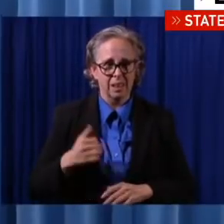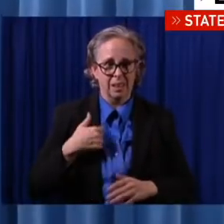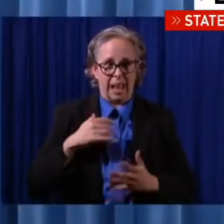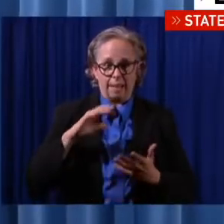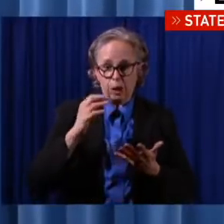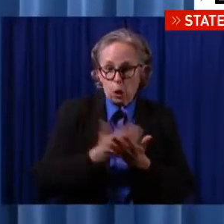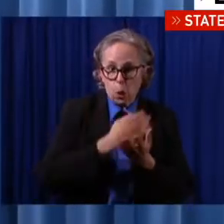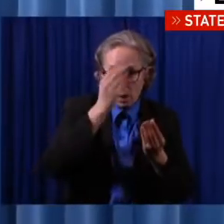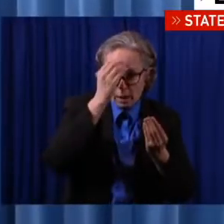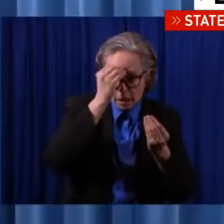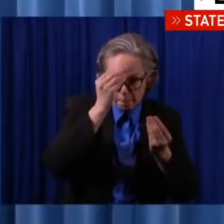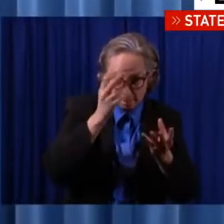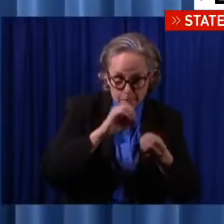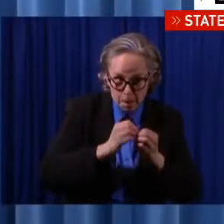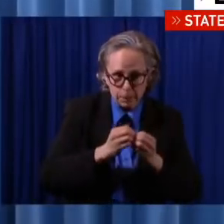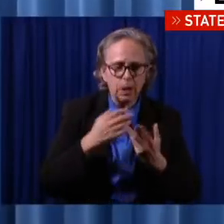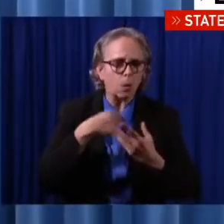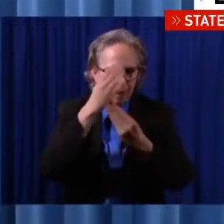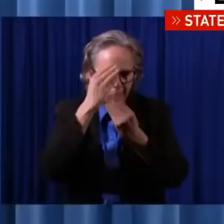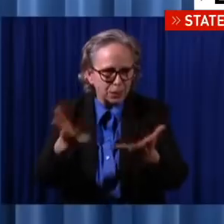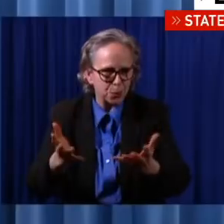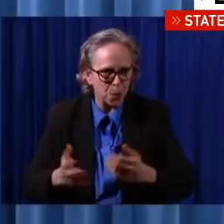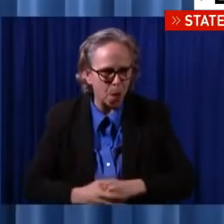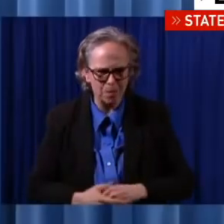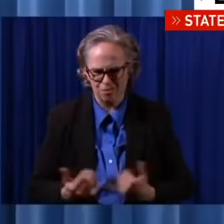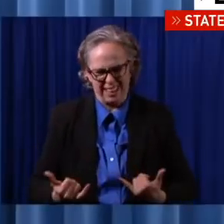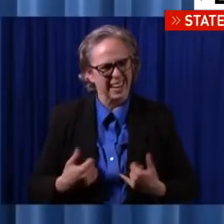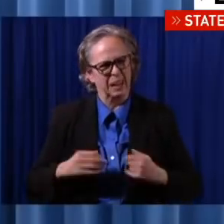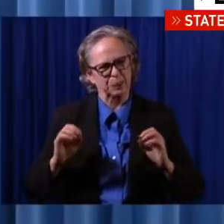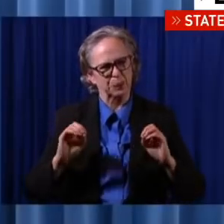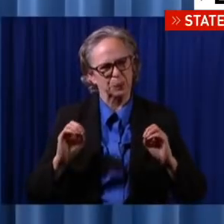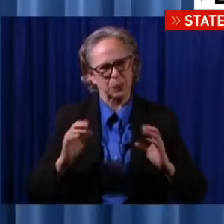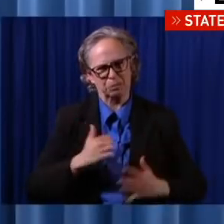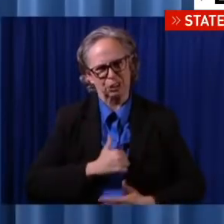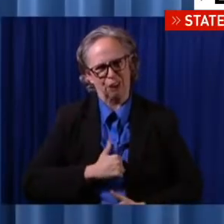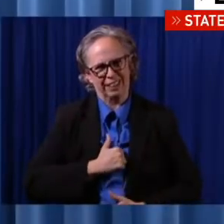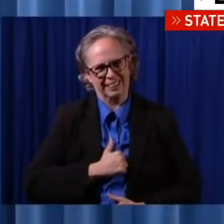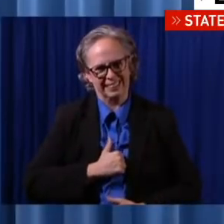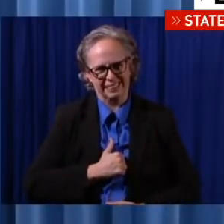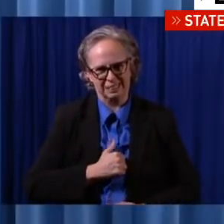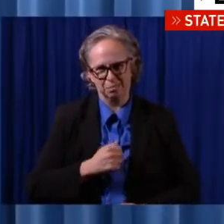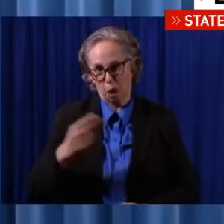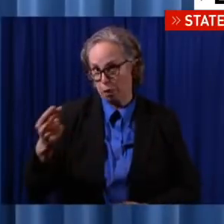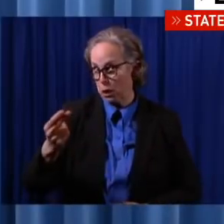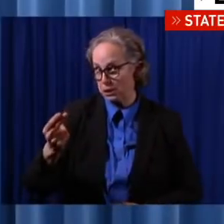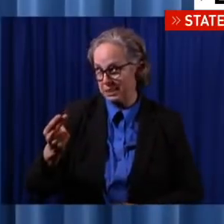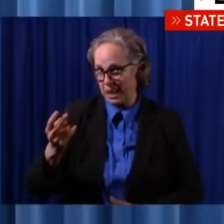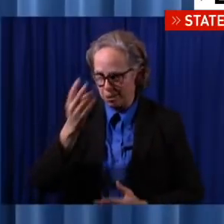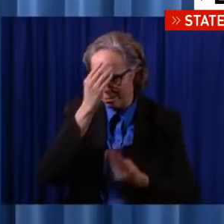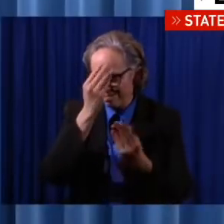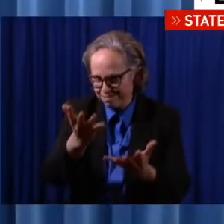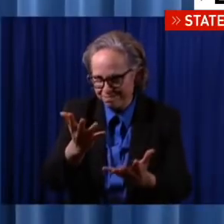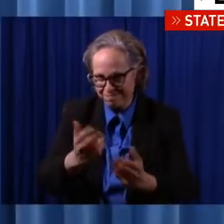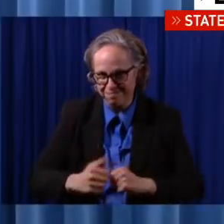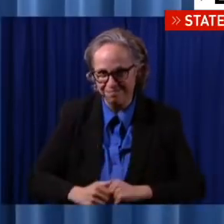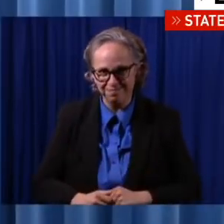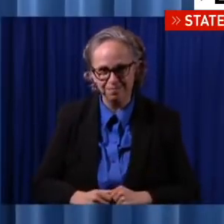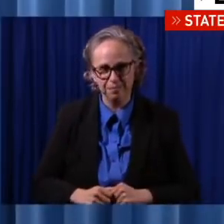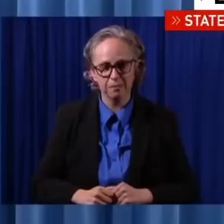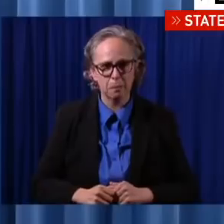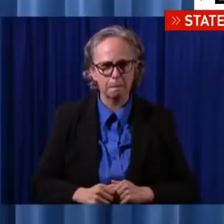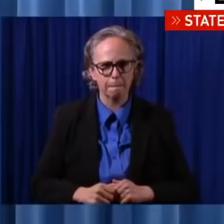in on Thursday. We'll give you the update on Thursday. We could probably get you those numbers actually today